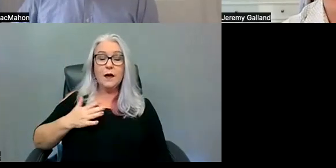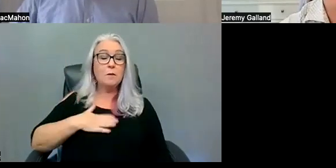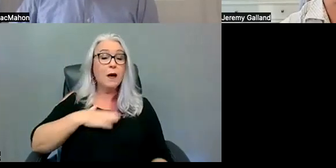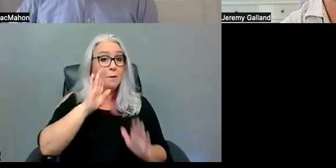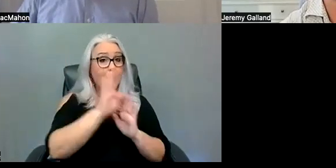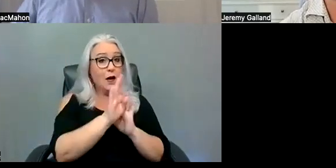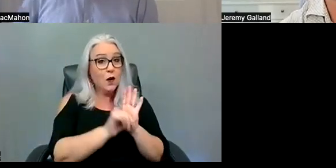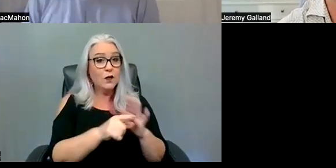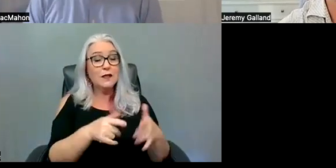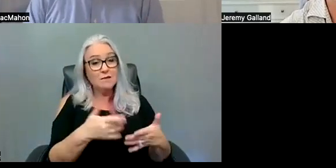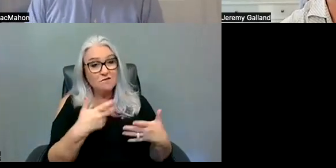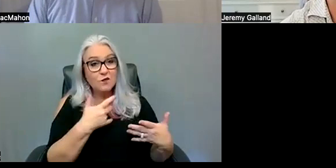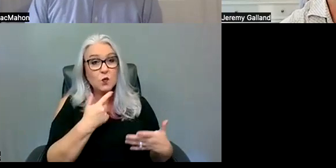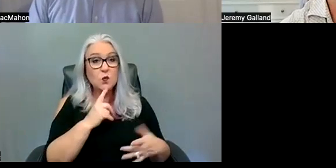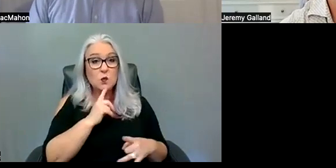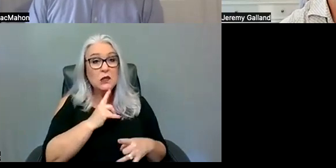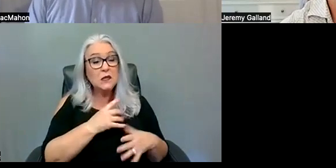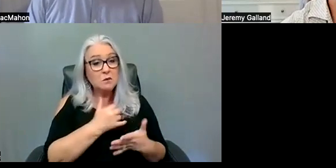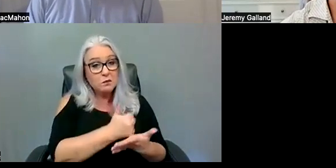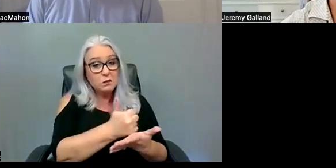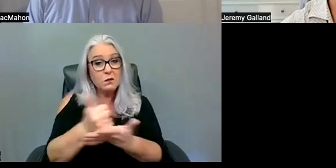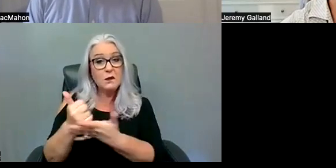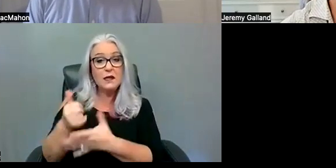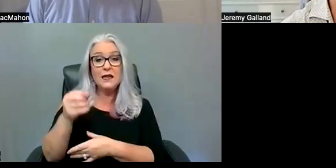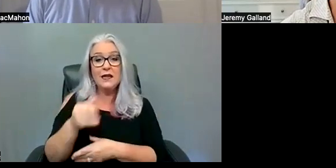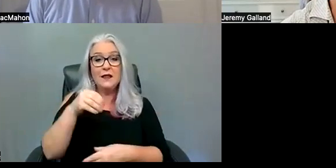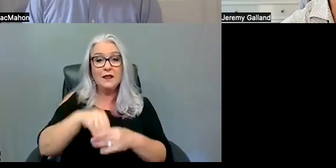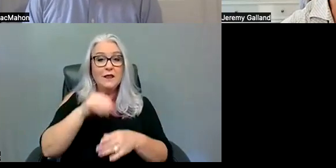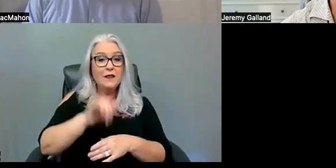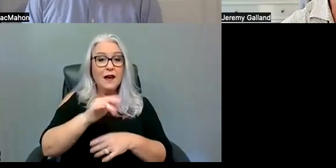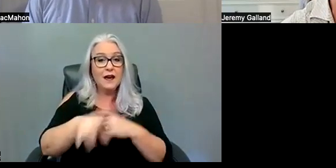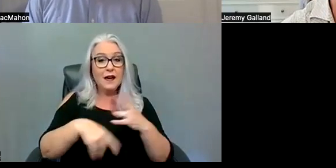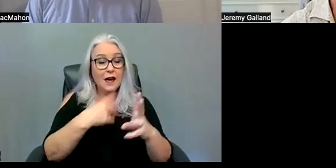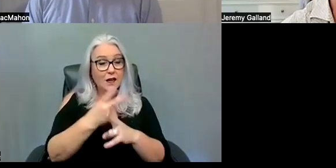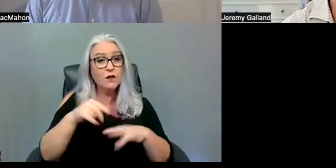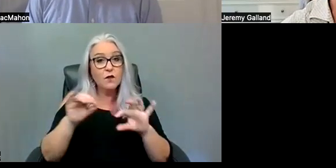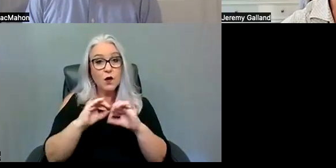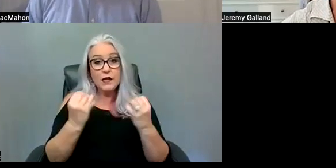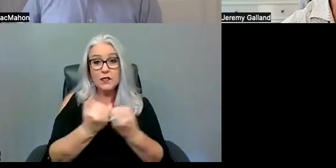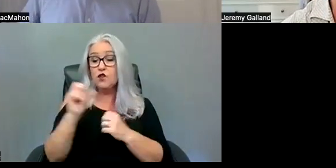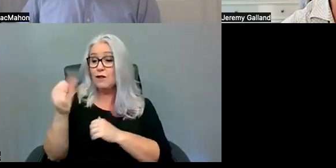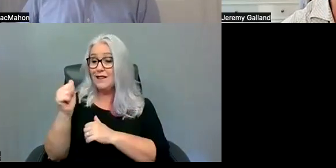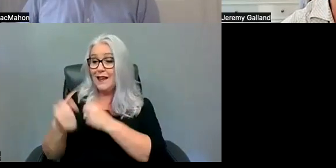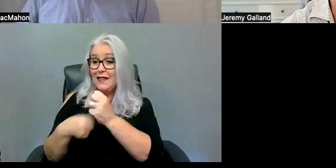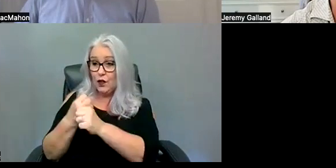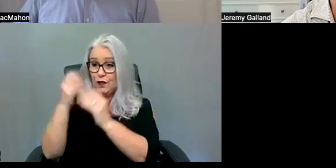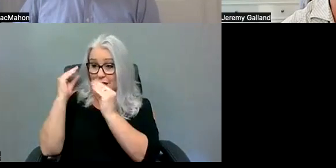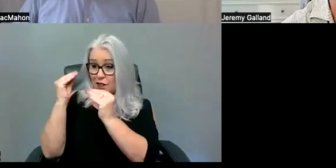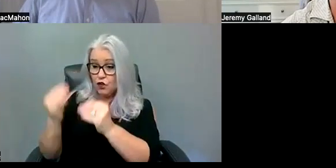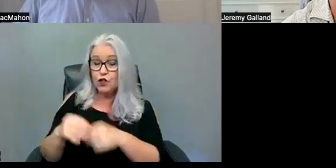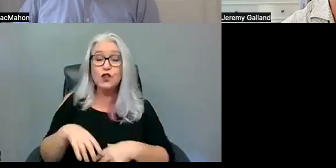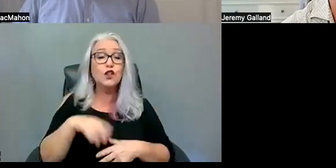helpful in that type of organization. 10 years of working as a teacher, 20 years of volunteering